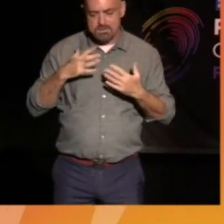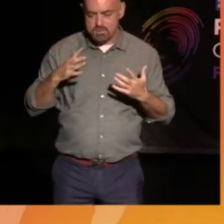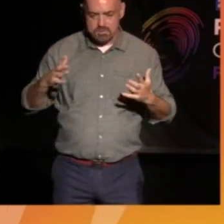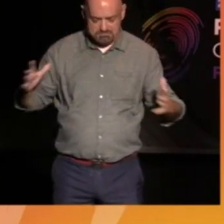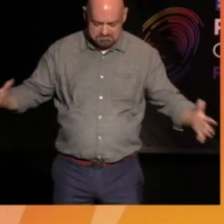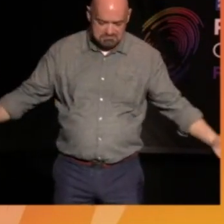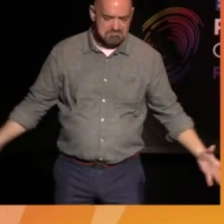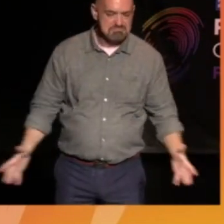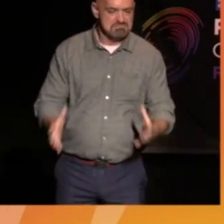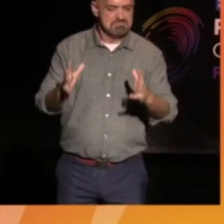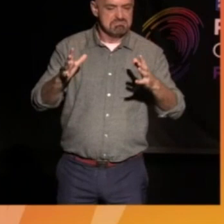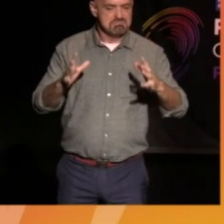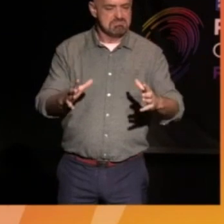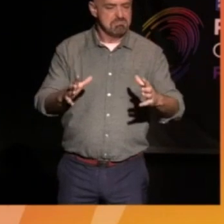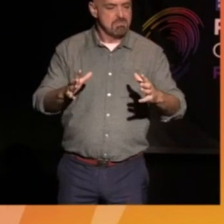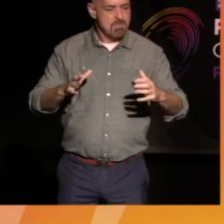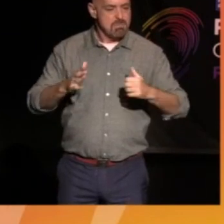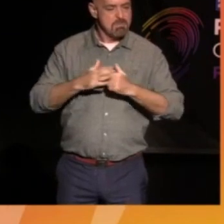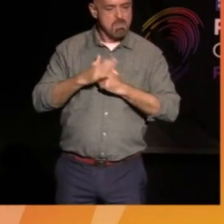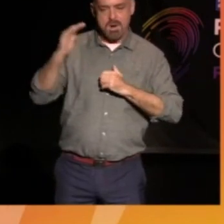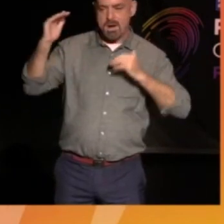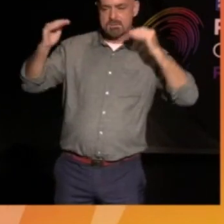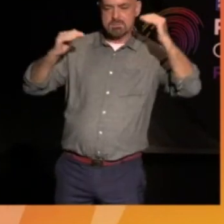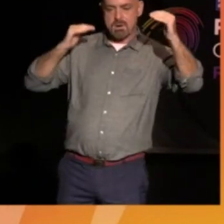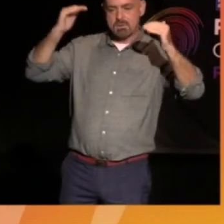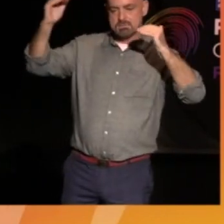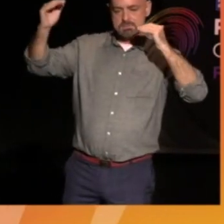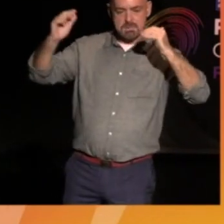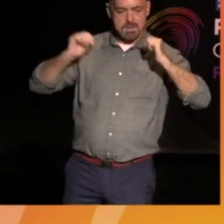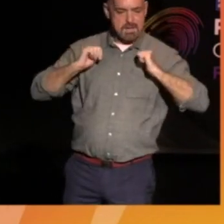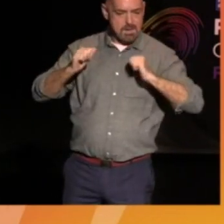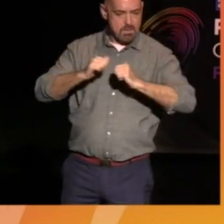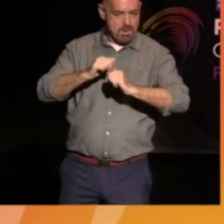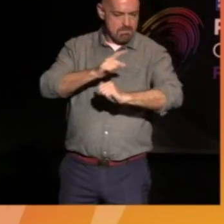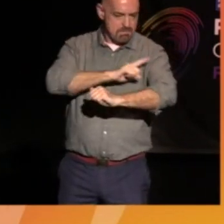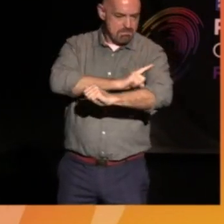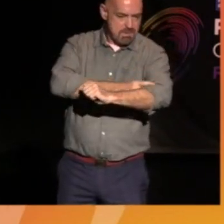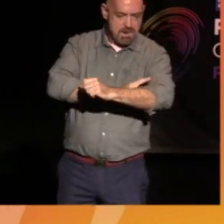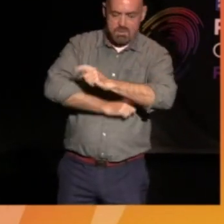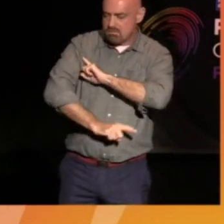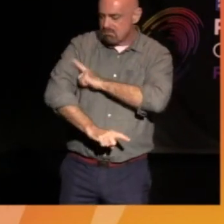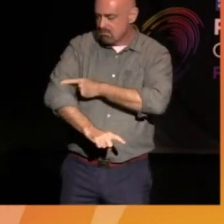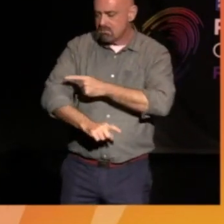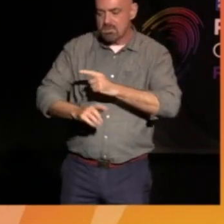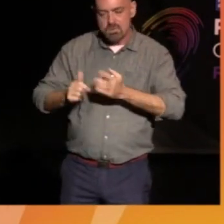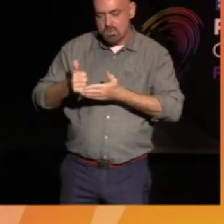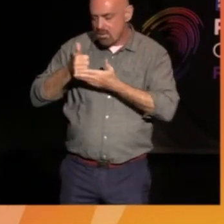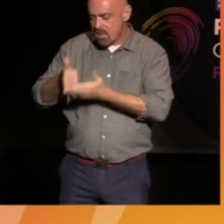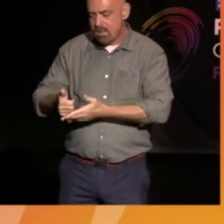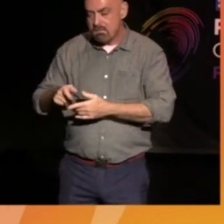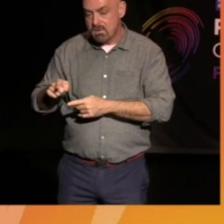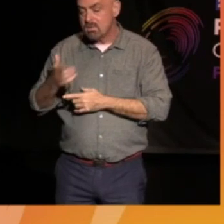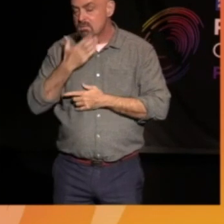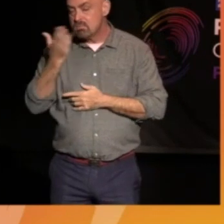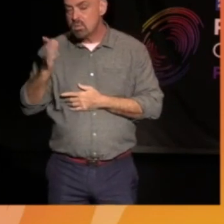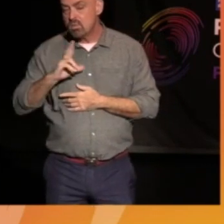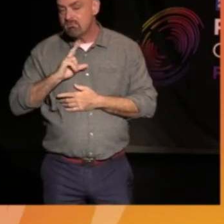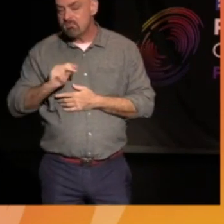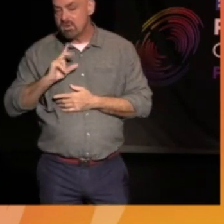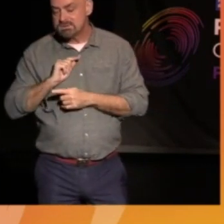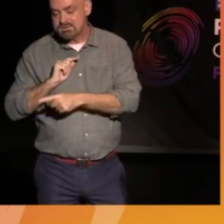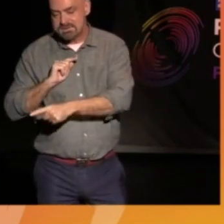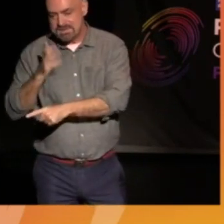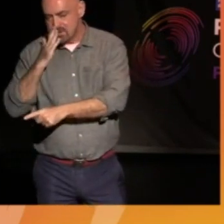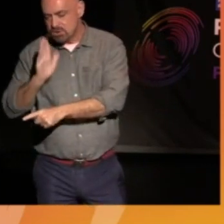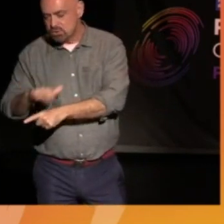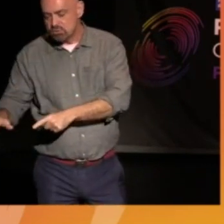galvanize more of the adult power that we have to speak on behalf of the voiceless, and children are very voiceless